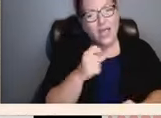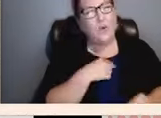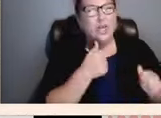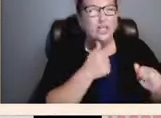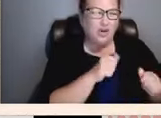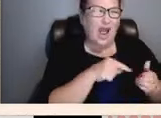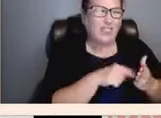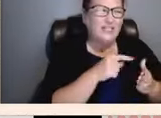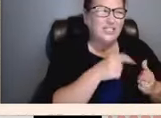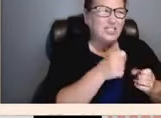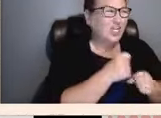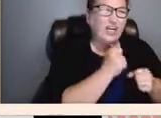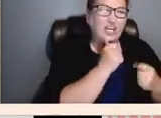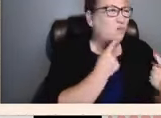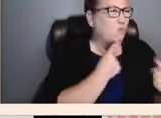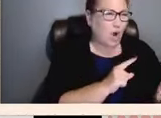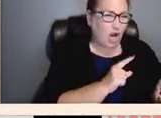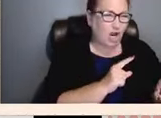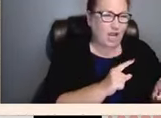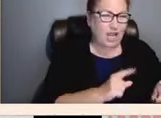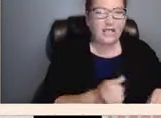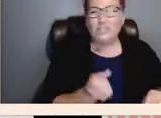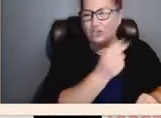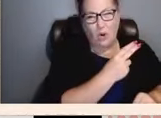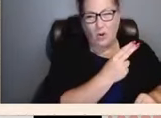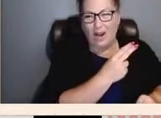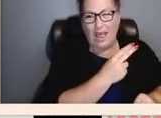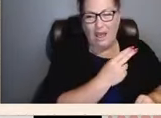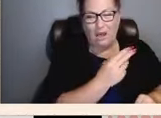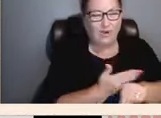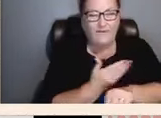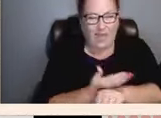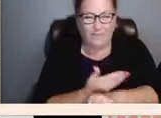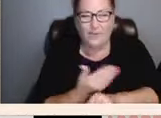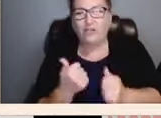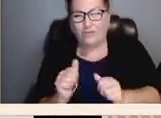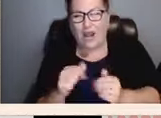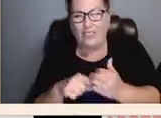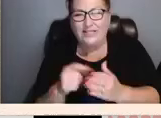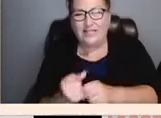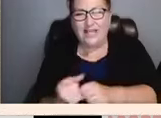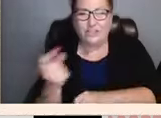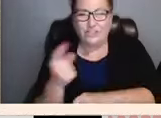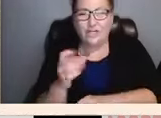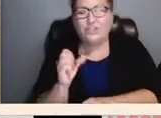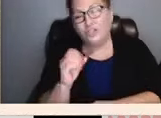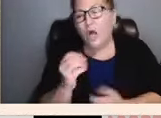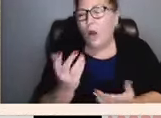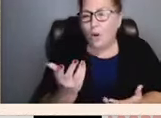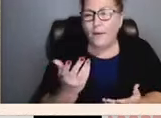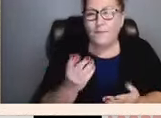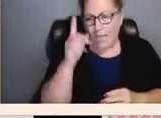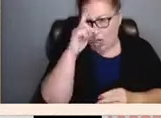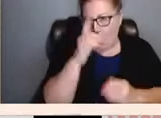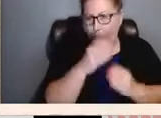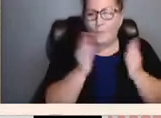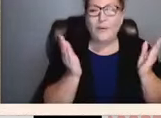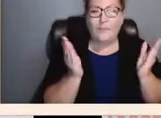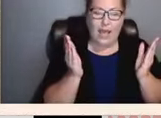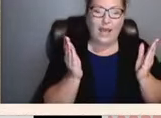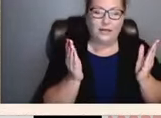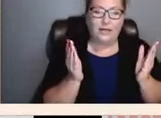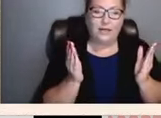didn't work. Let's throw it out. Let's revamp it. Let's try this the next year. So, being open-minded,